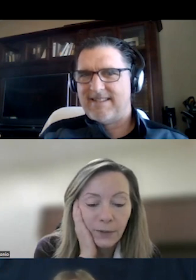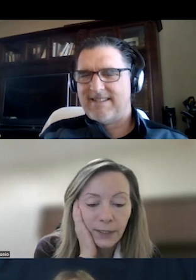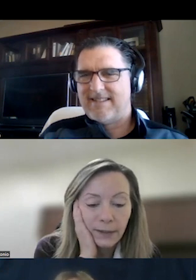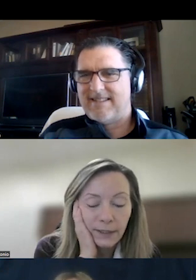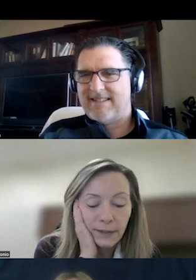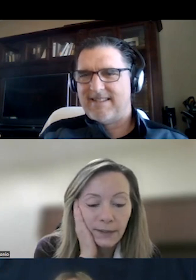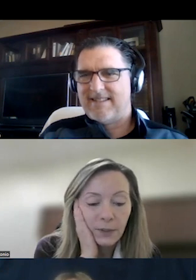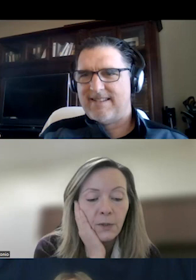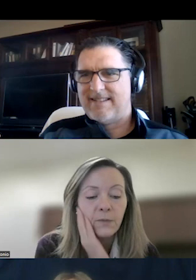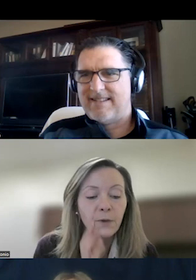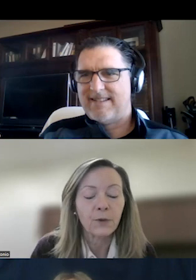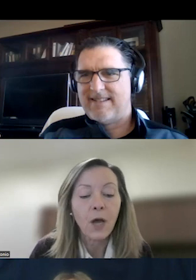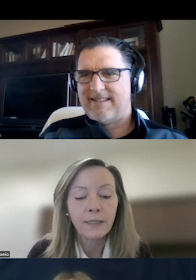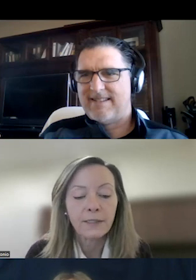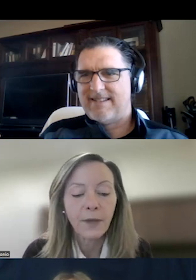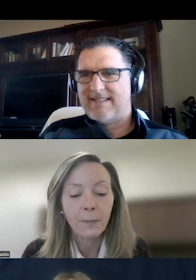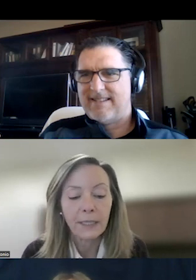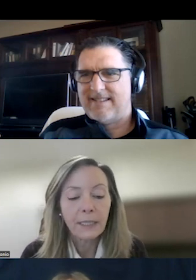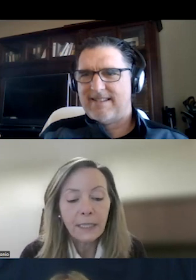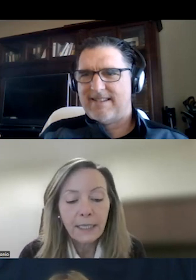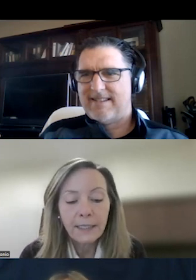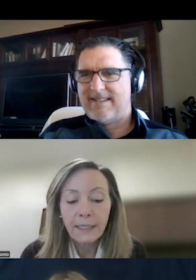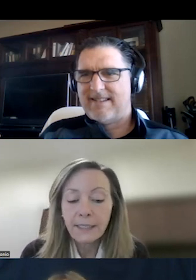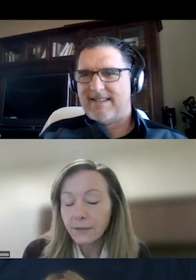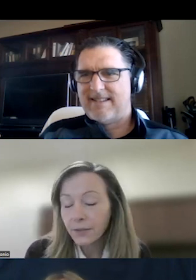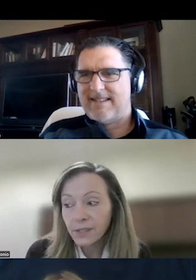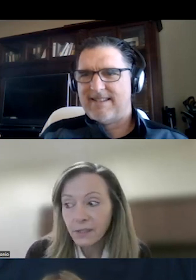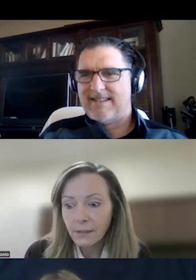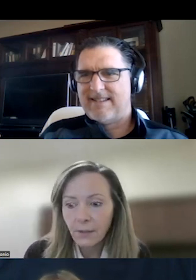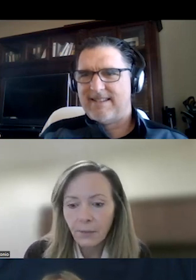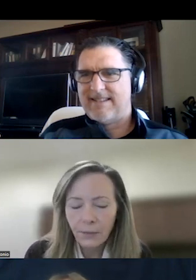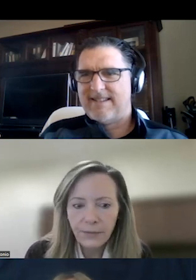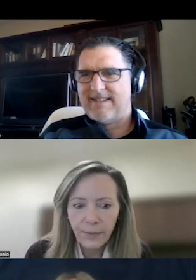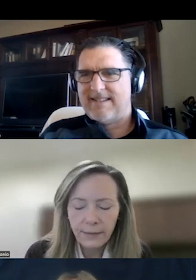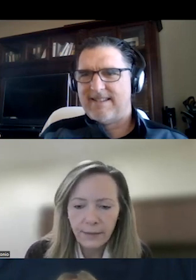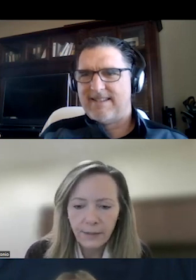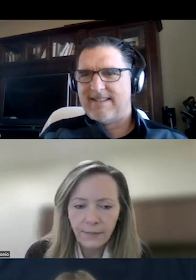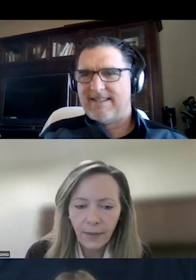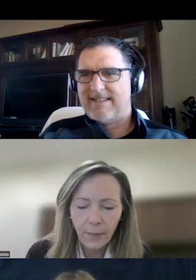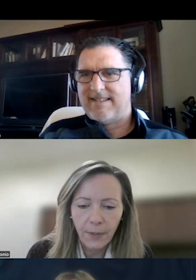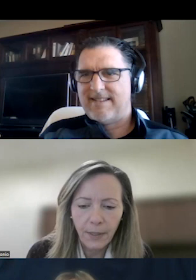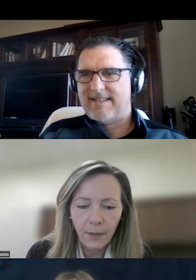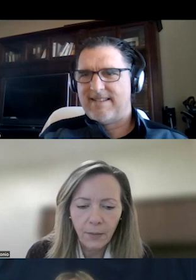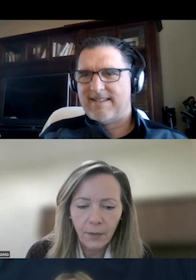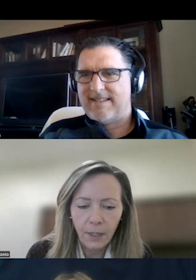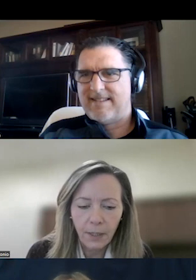out, further along in development, is a technical assistance center we were directed to